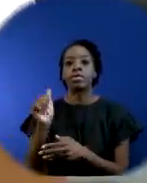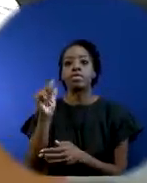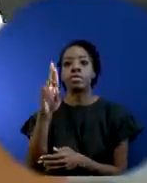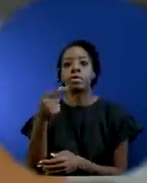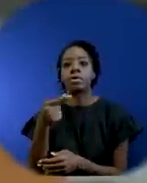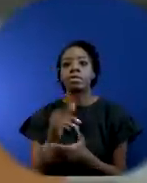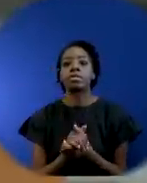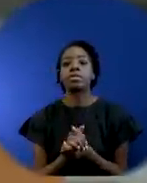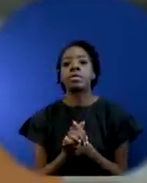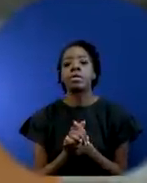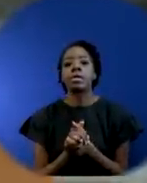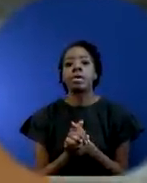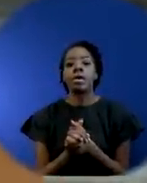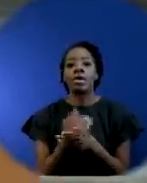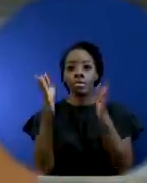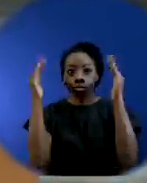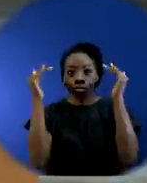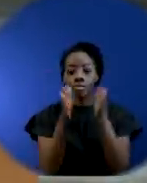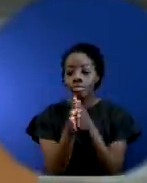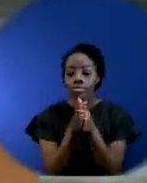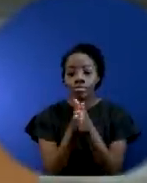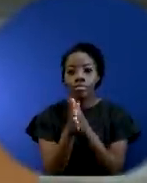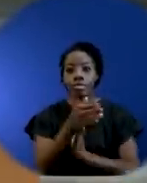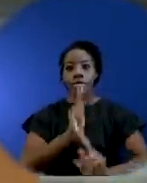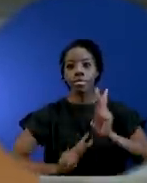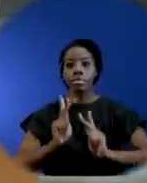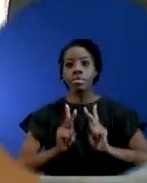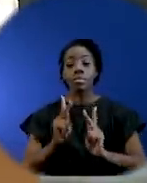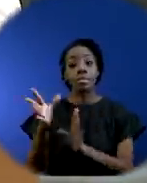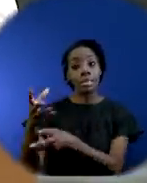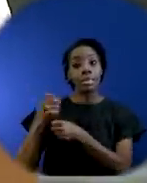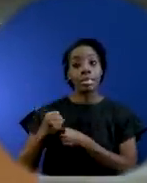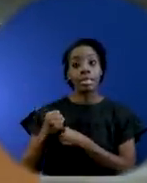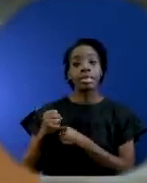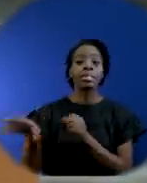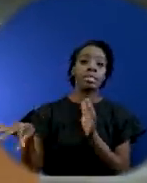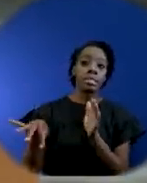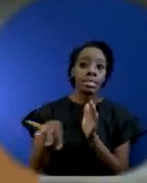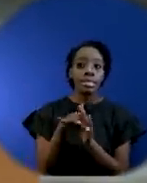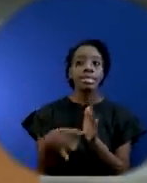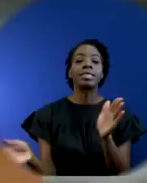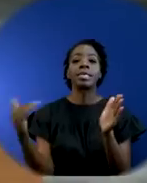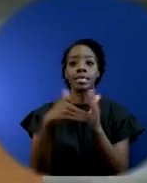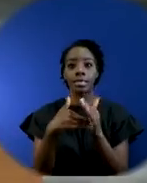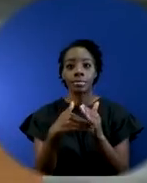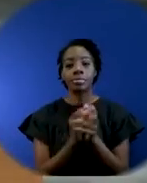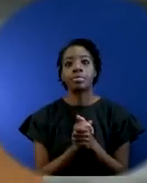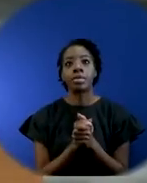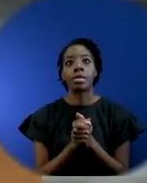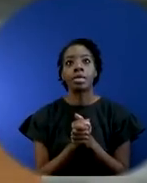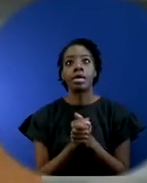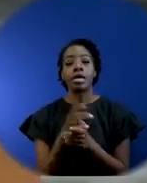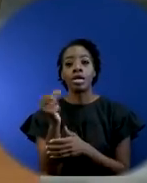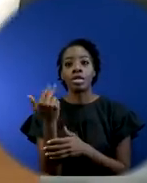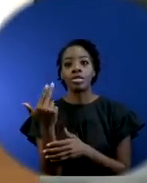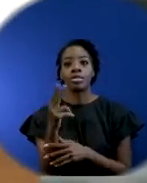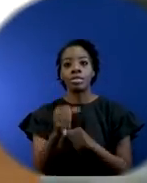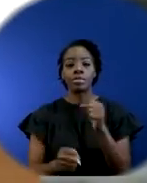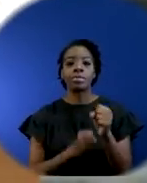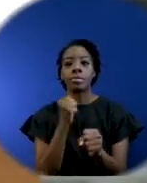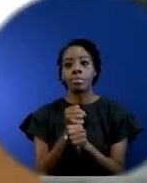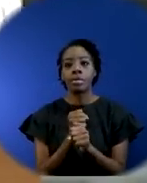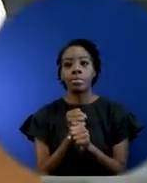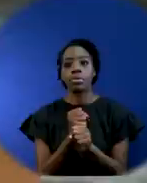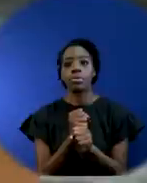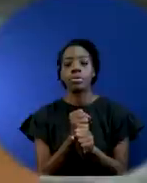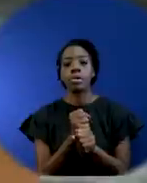we look forward to those who will be either elected or re-elected as a trustee for the Wheeler Avenue Church. Those 13 people govern